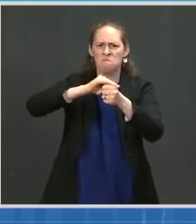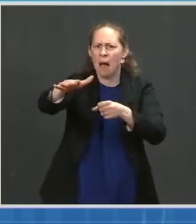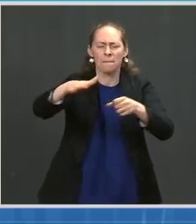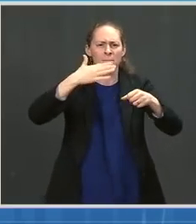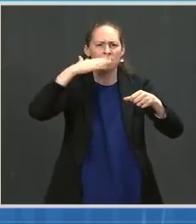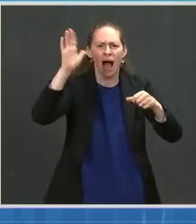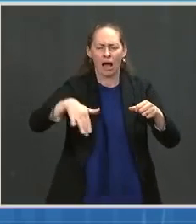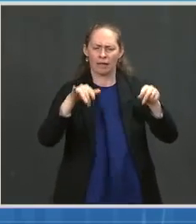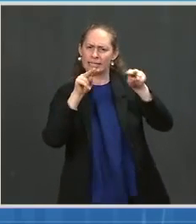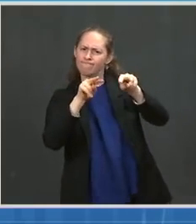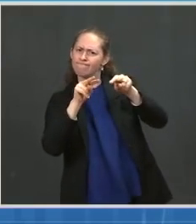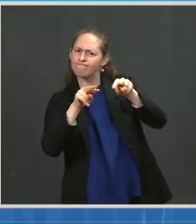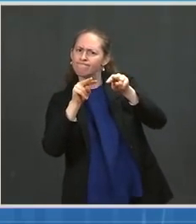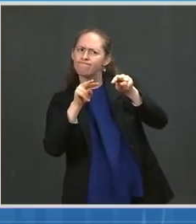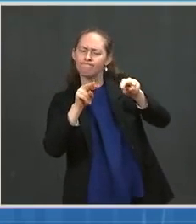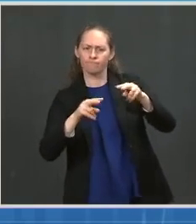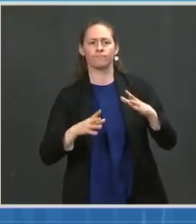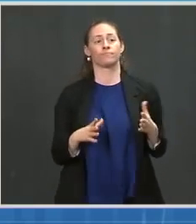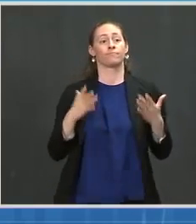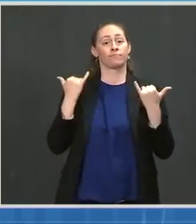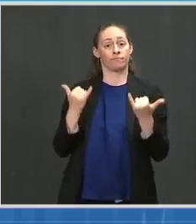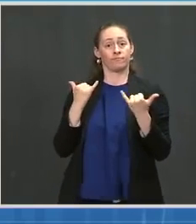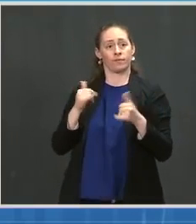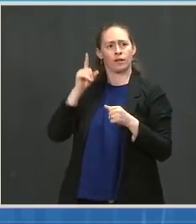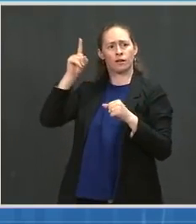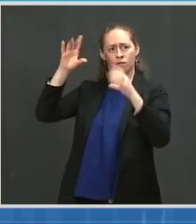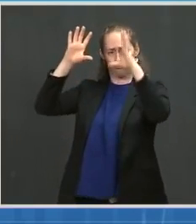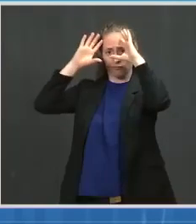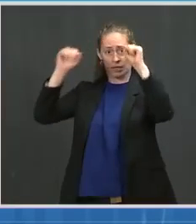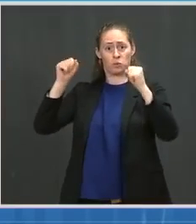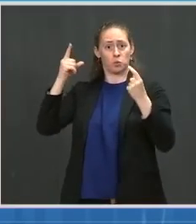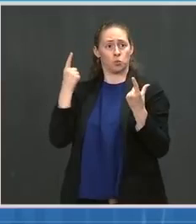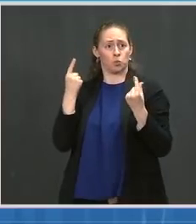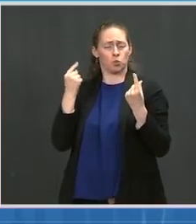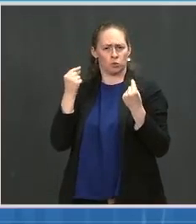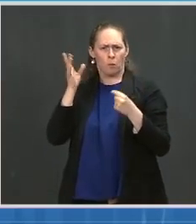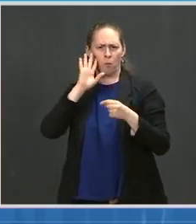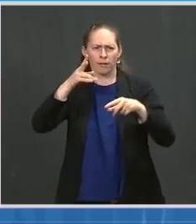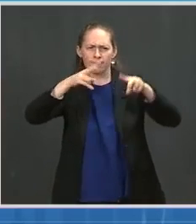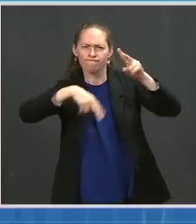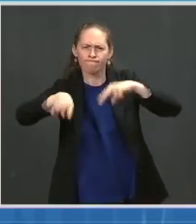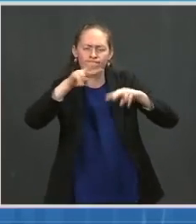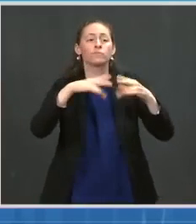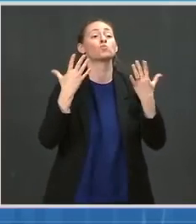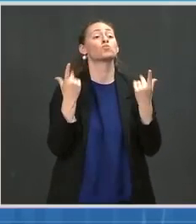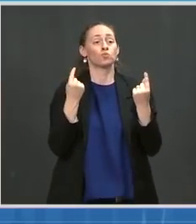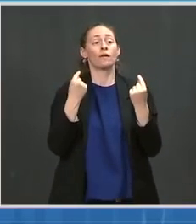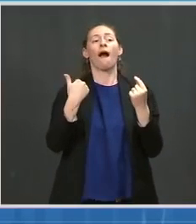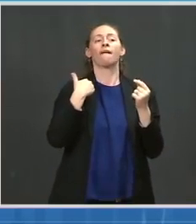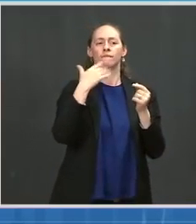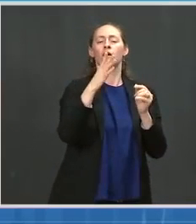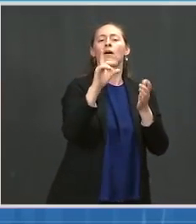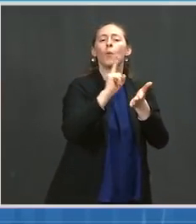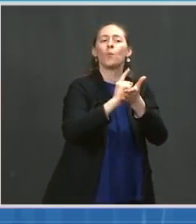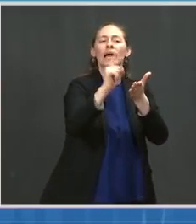Since taking office, we've made this data public, and weekly state-by-state reports were made available for the first